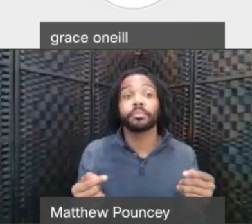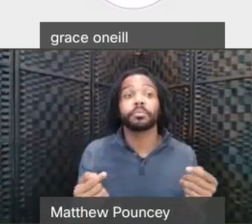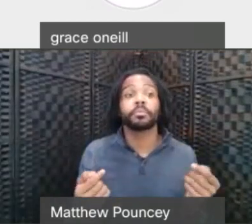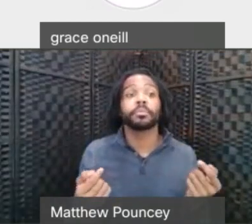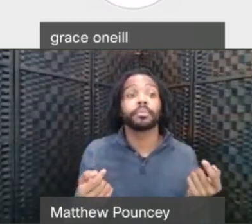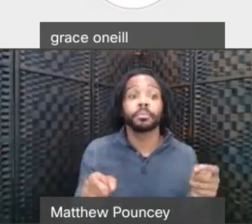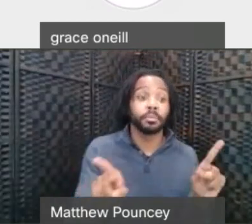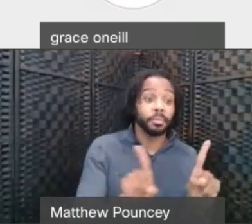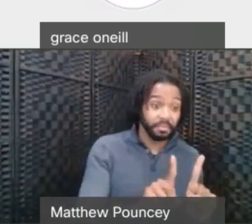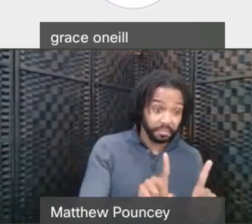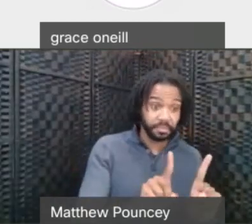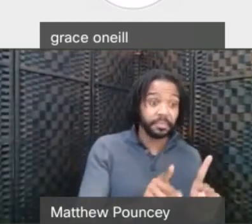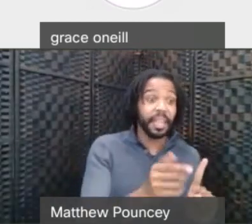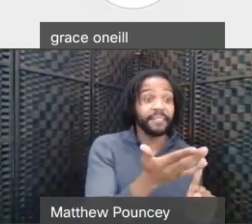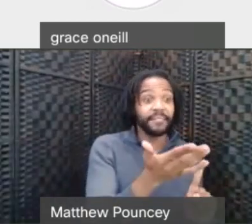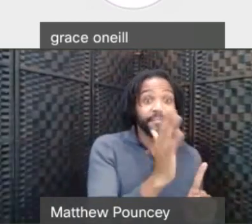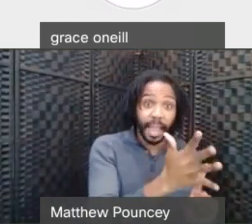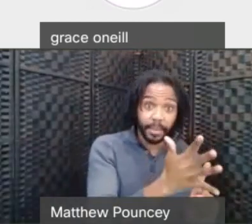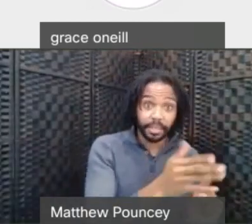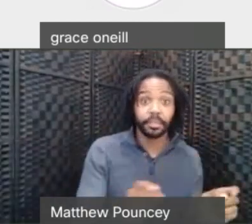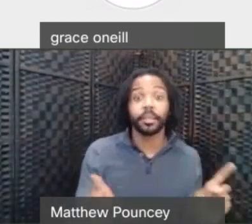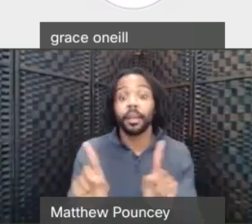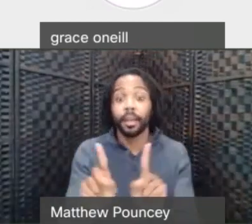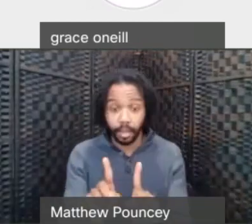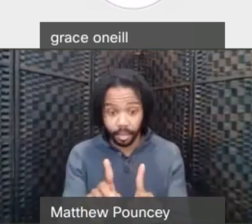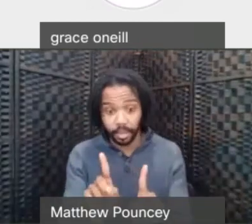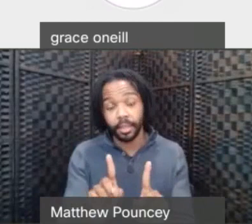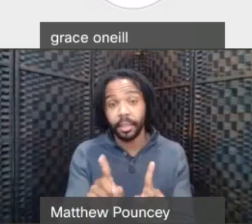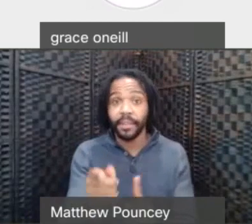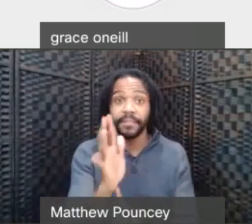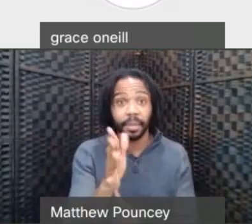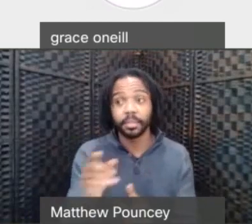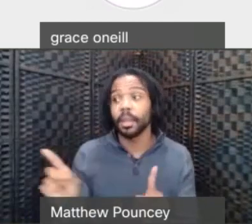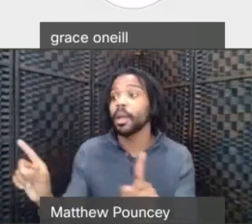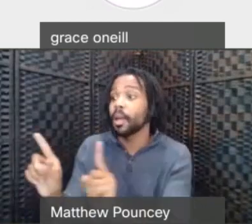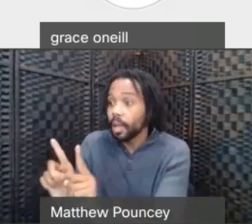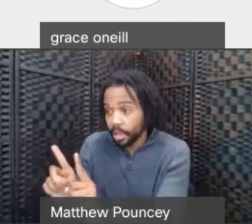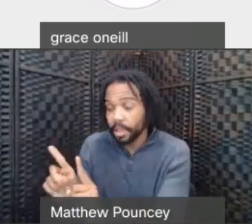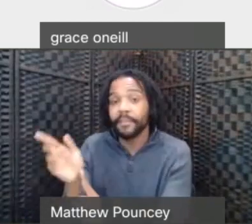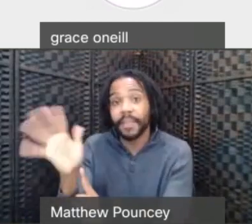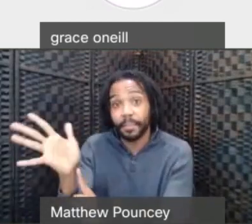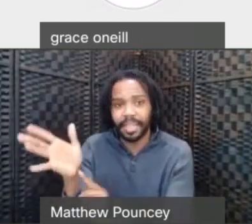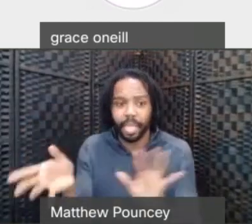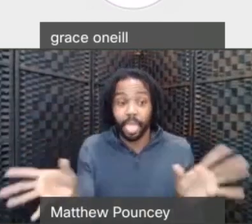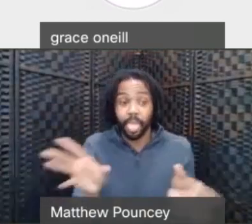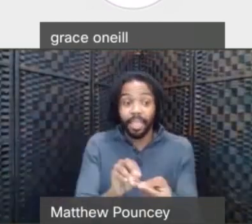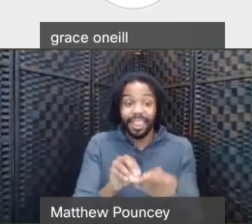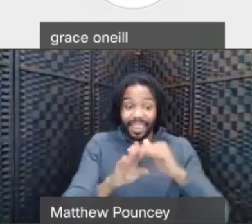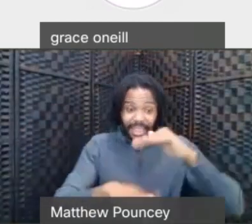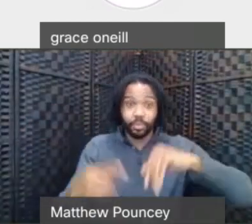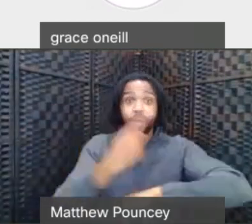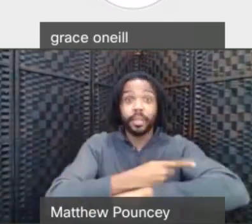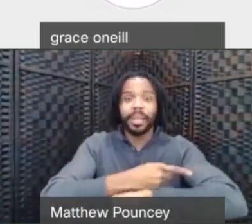instance, and 5 minutes in another instance, all within a 24-hour period, that is considered an exposure. There are different